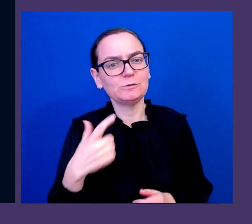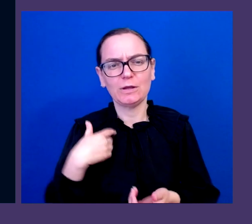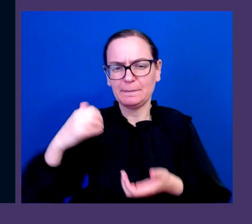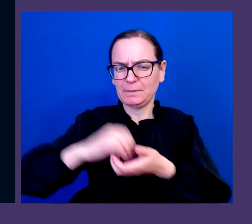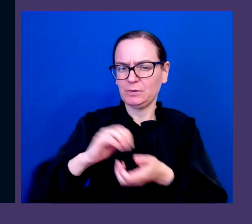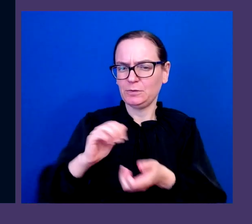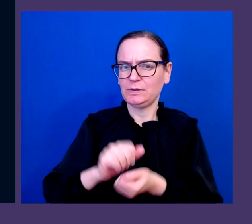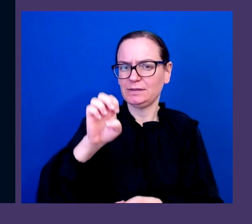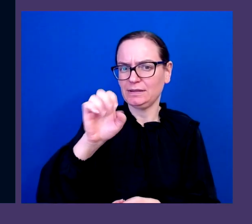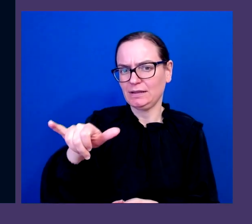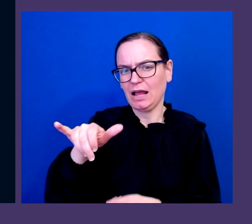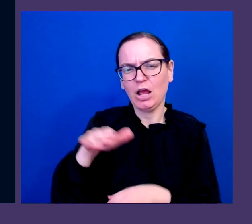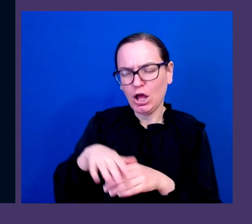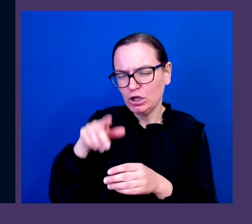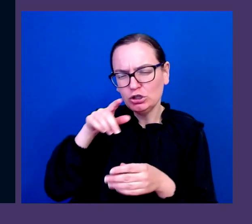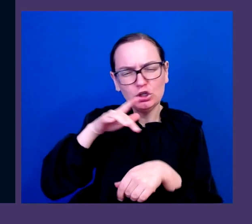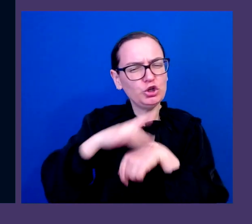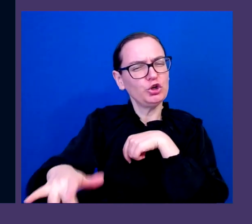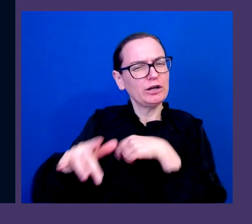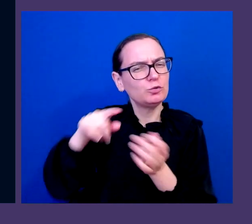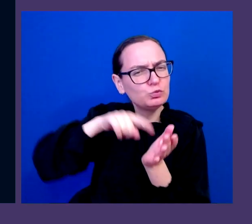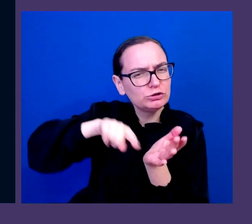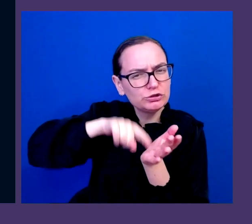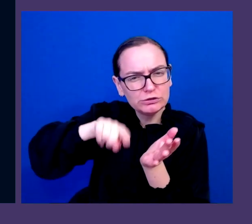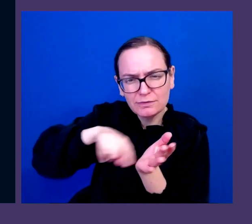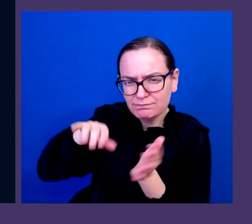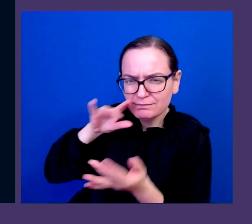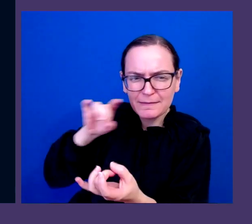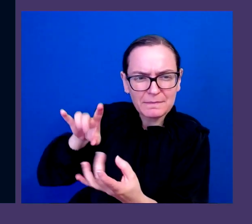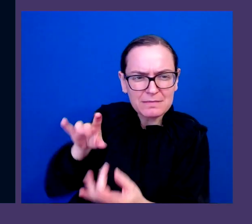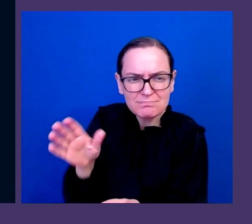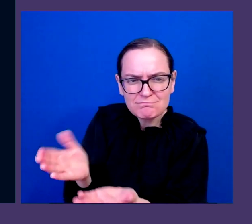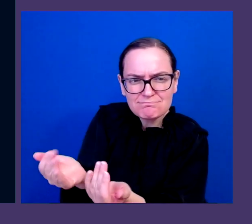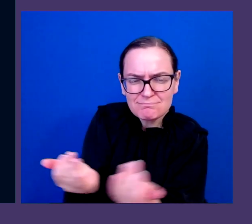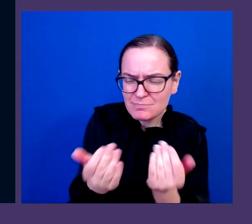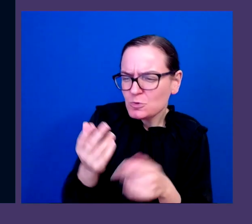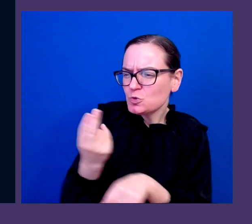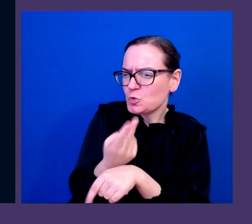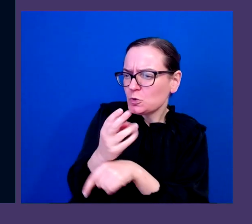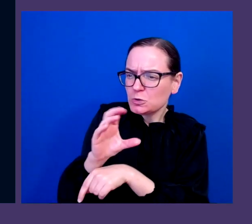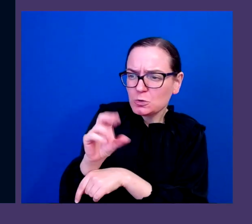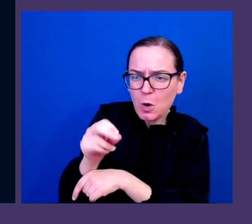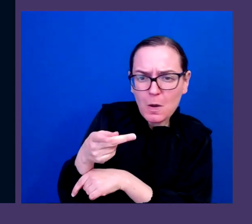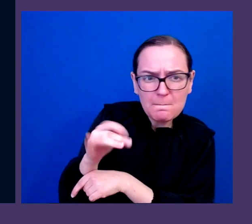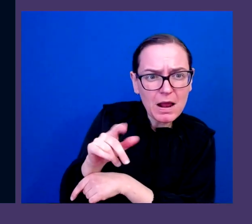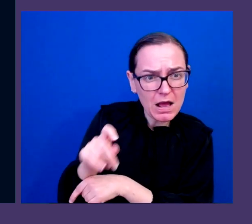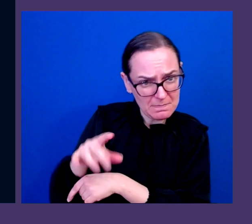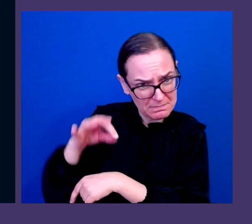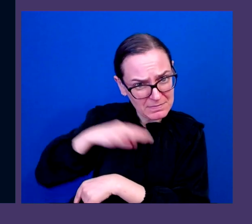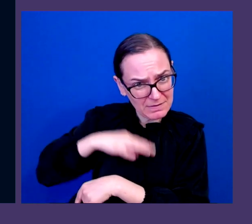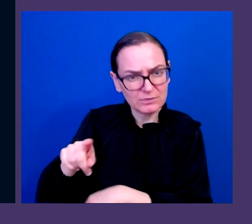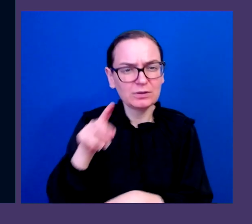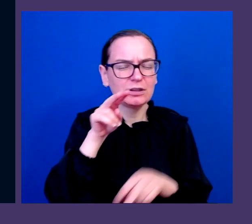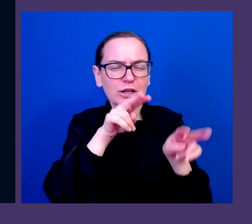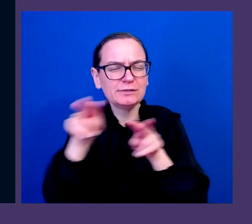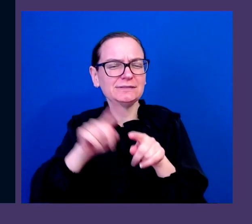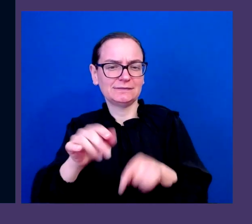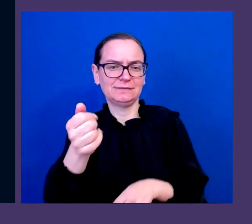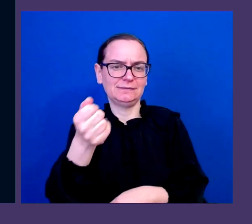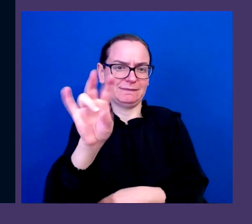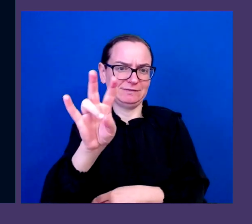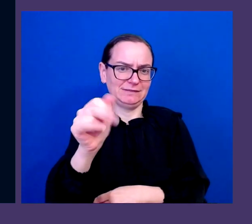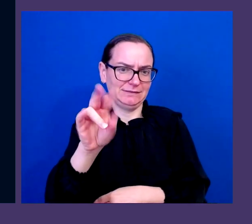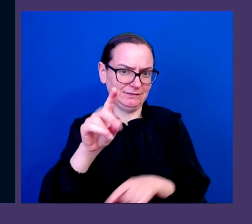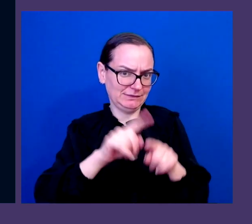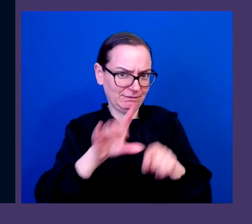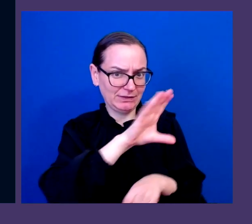and 300 employees where they identified as neurodivergent or disabled and asked them, did they